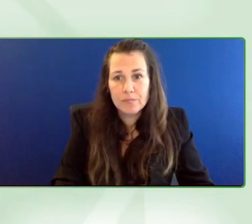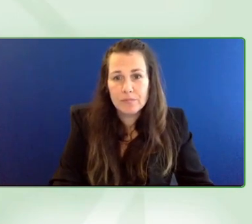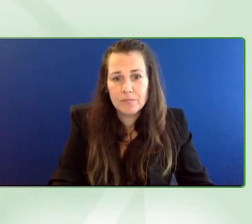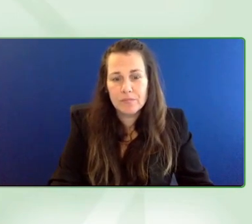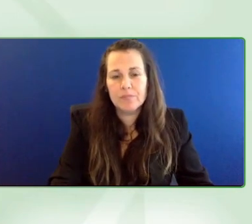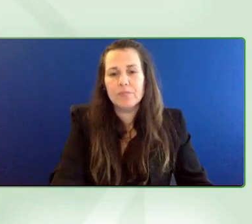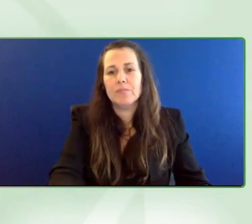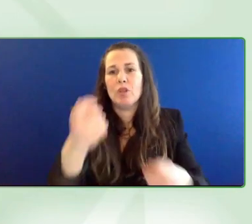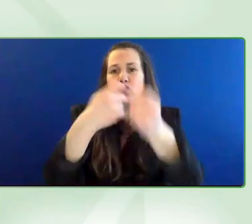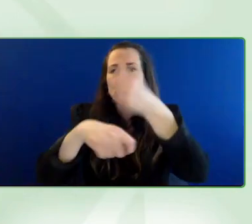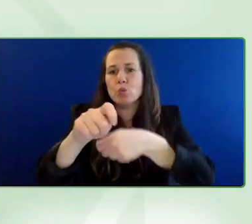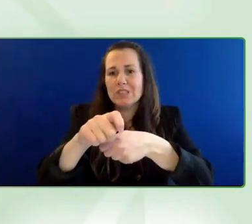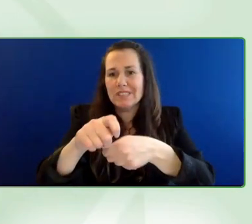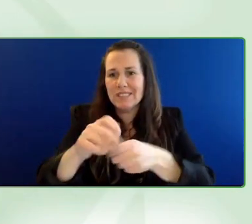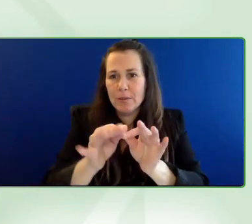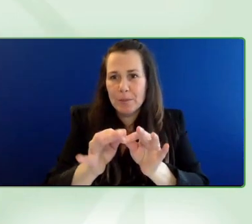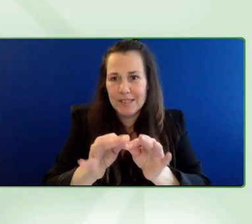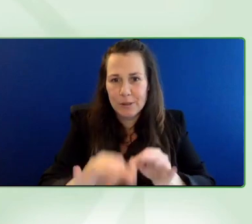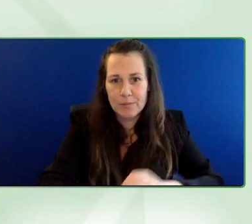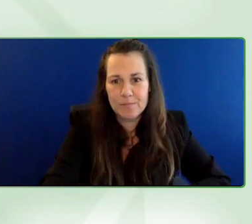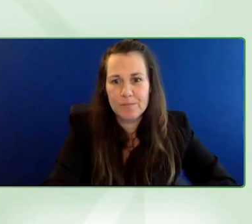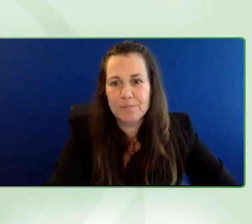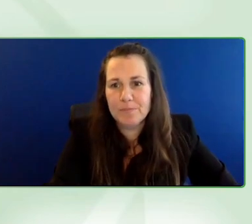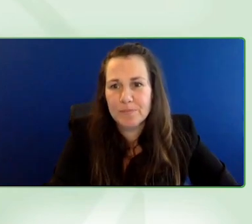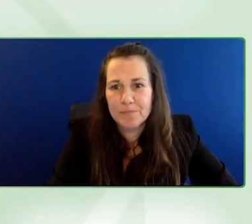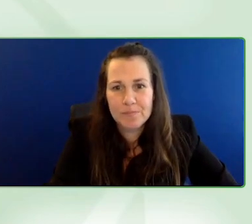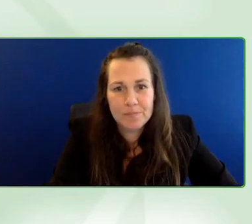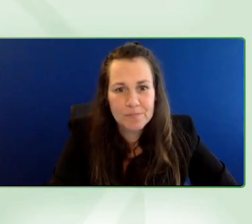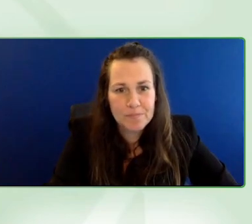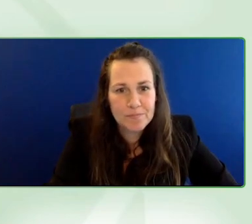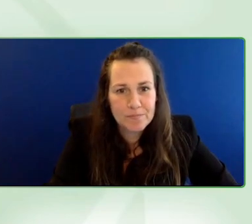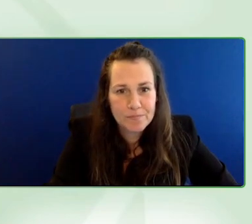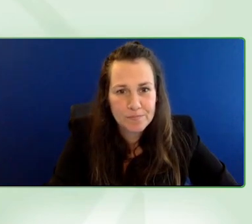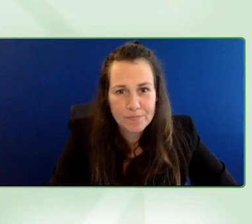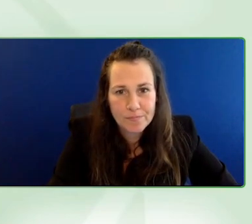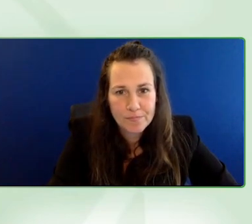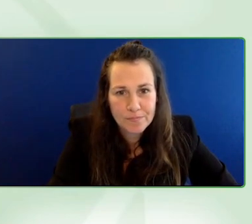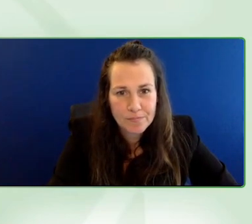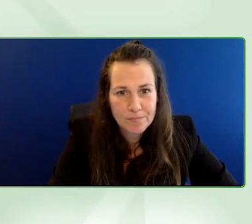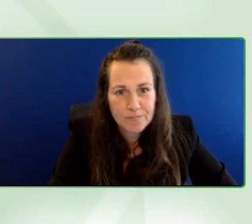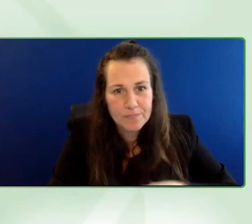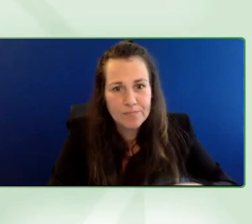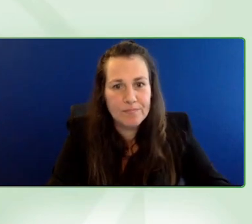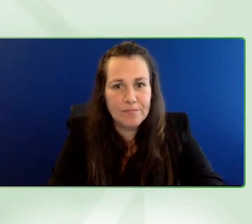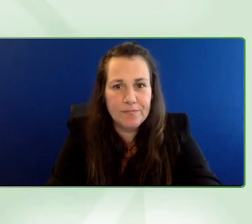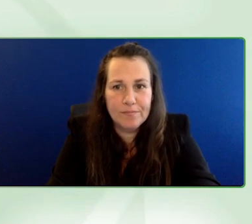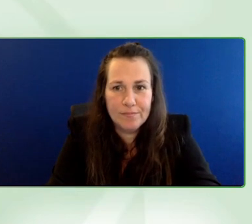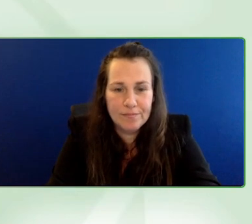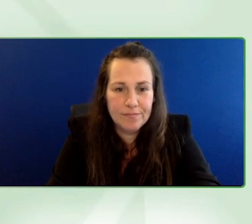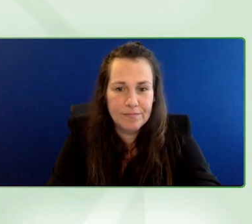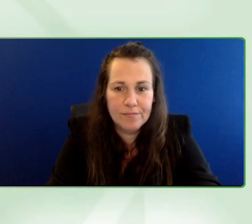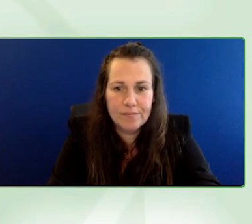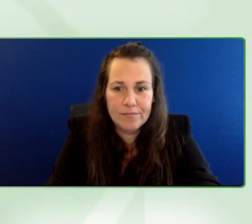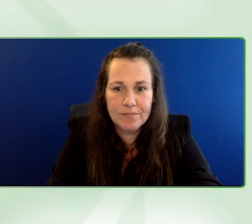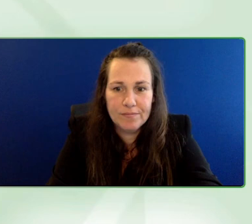Penny Roberts, who's the co-founder of Bankability and is also the Director of Partnerships for Bankability.